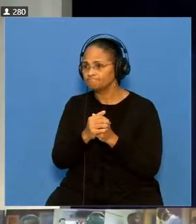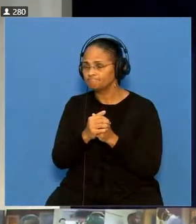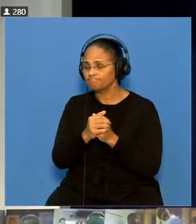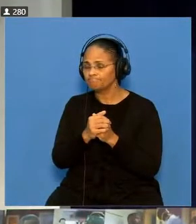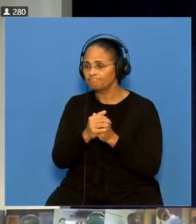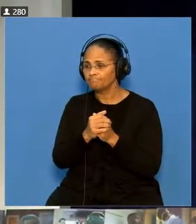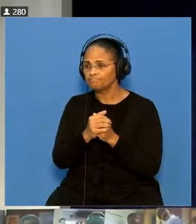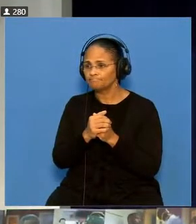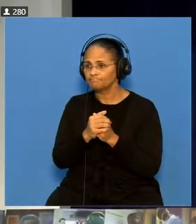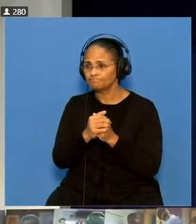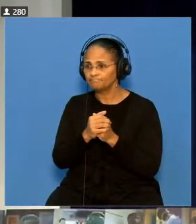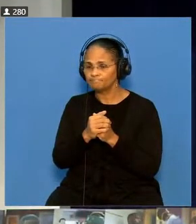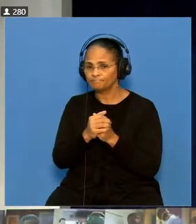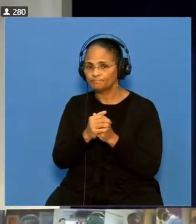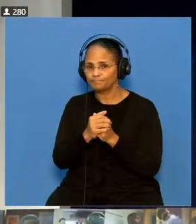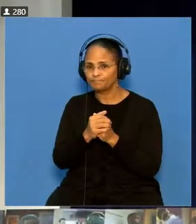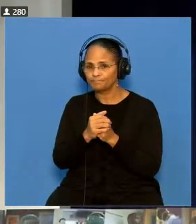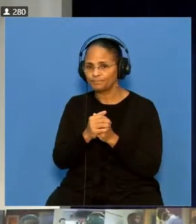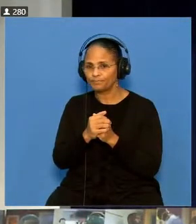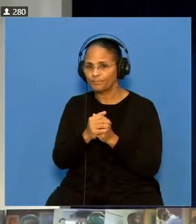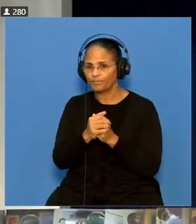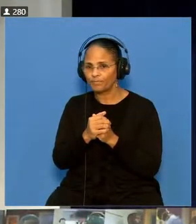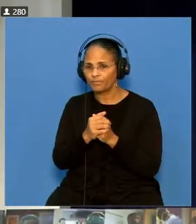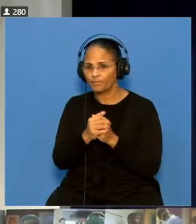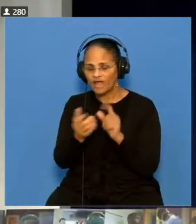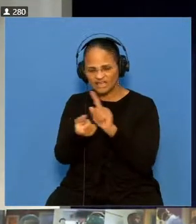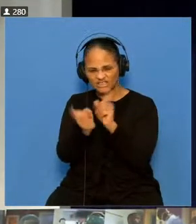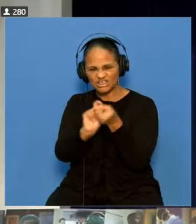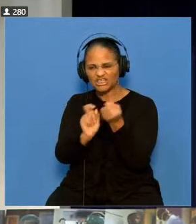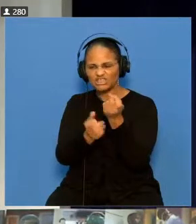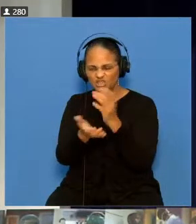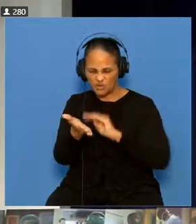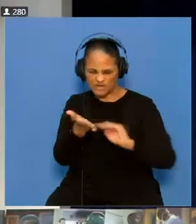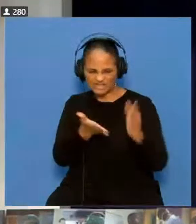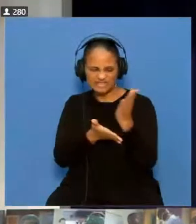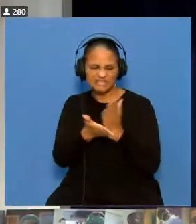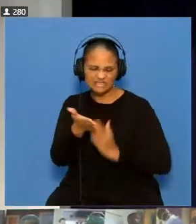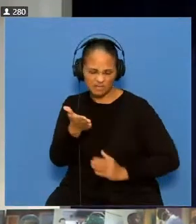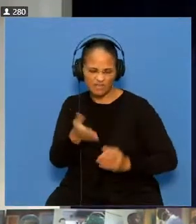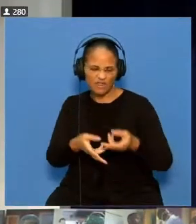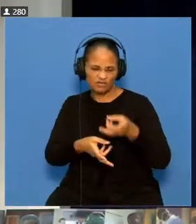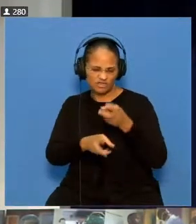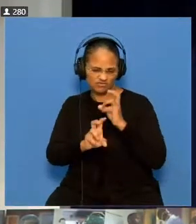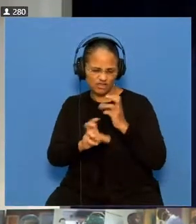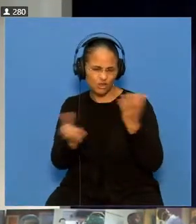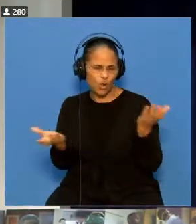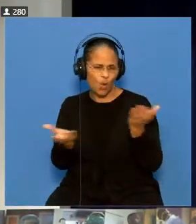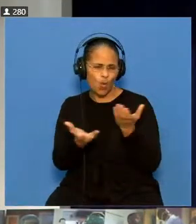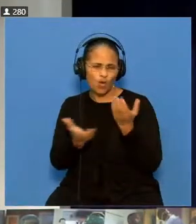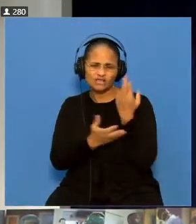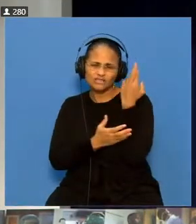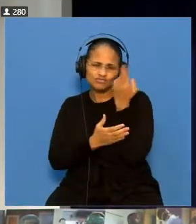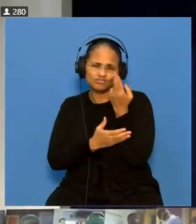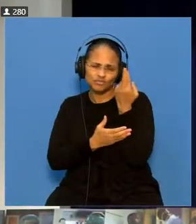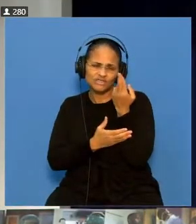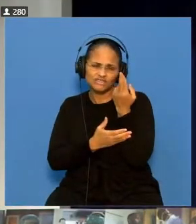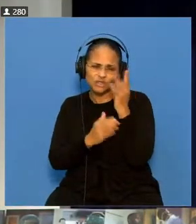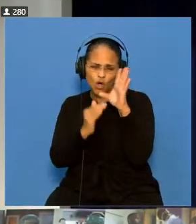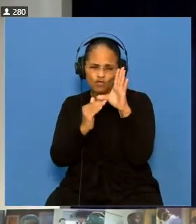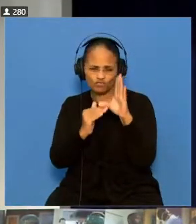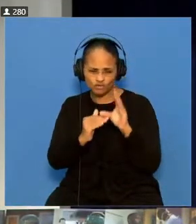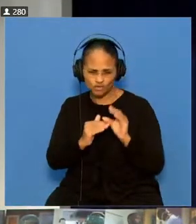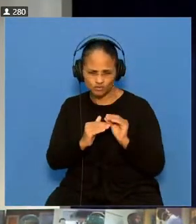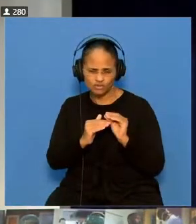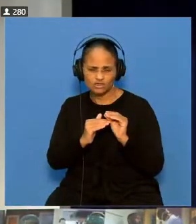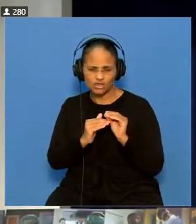Regarding the lifting of certain restrictions, what's the rationale of reducing the